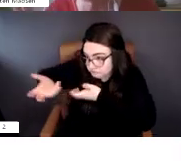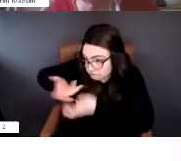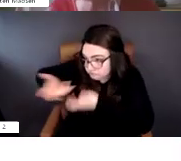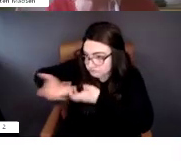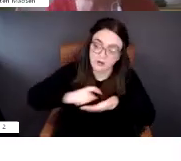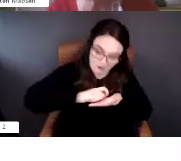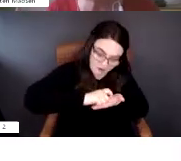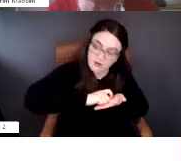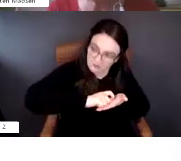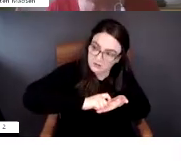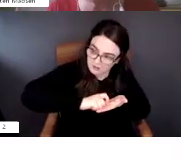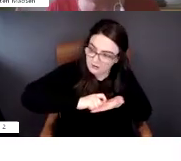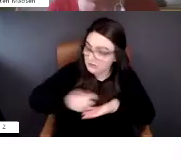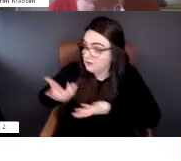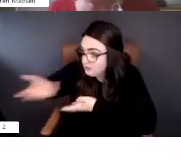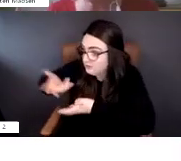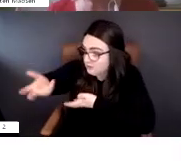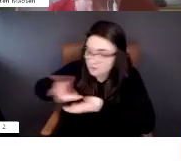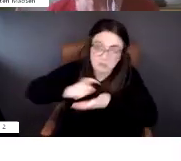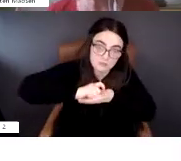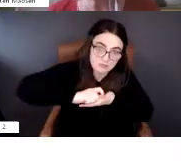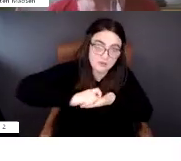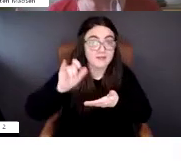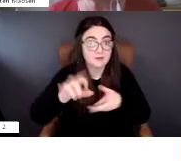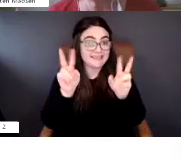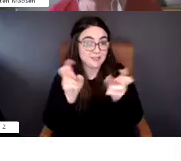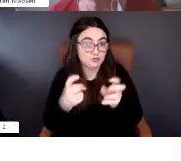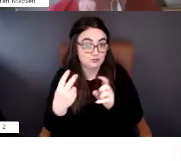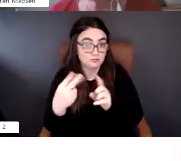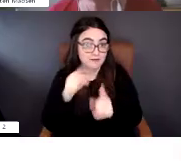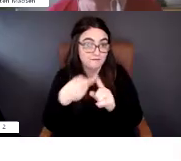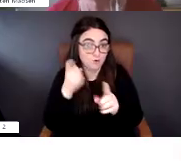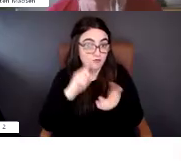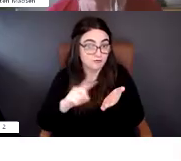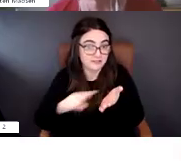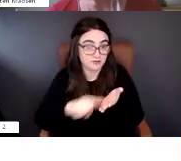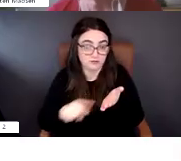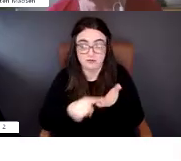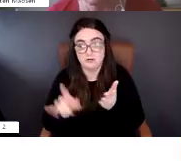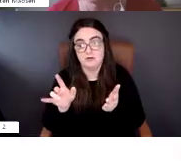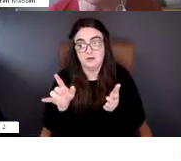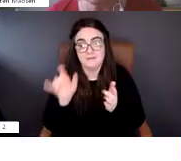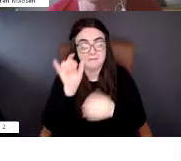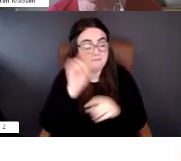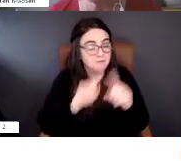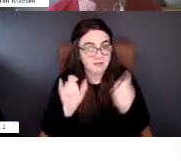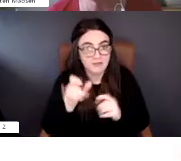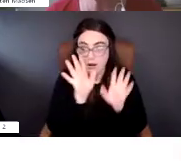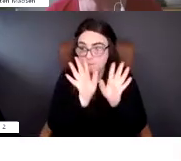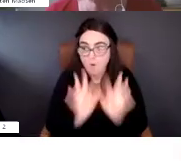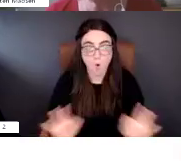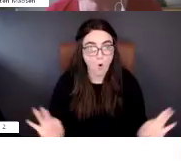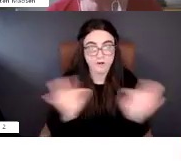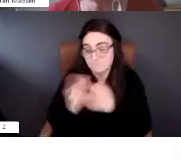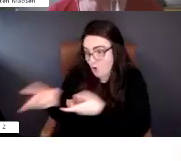from a research perspective. So all the researchers out there, but it was very important that we get that knowledge, because